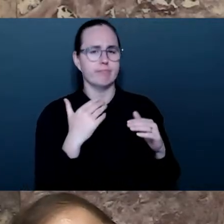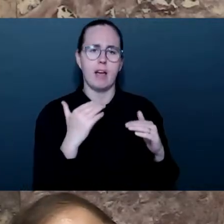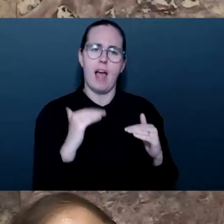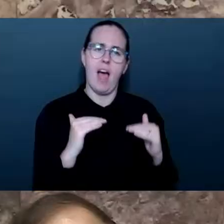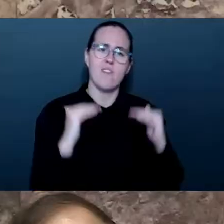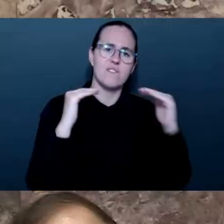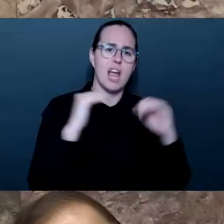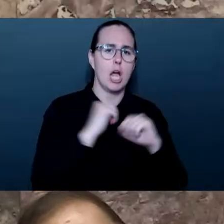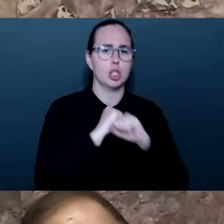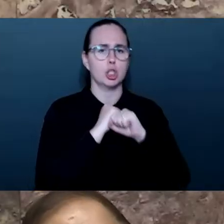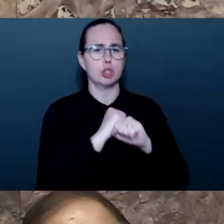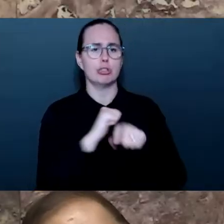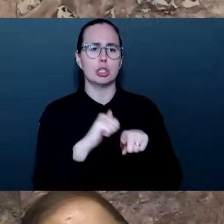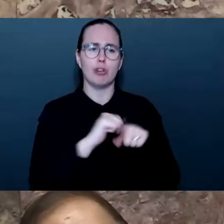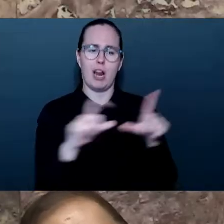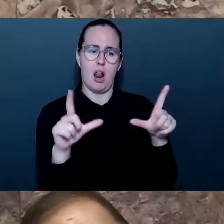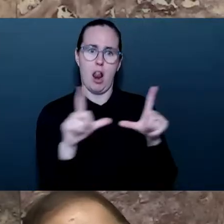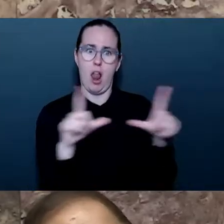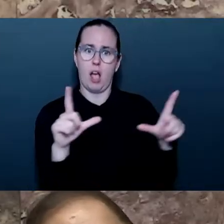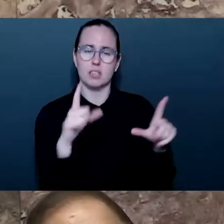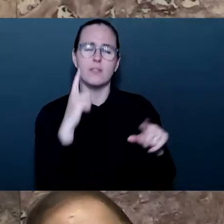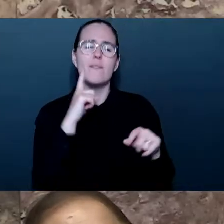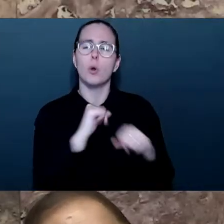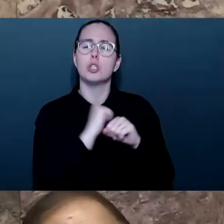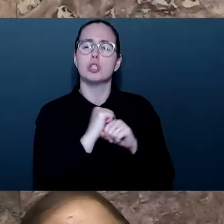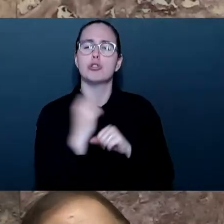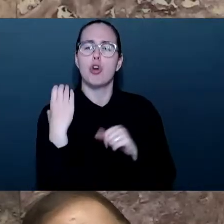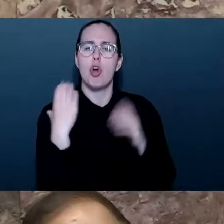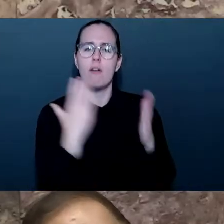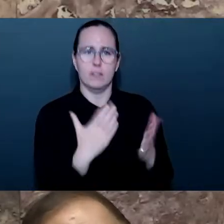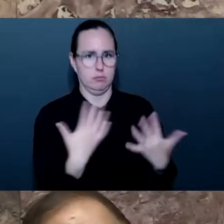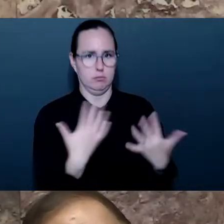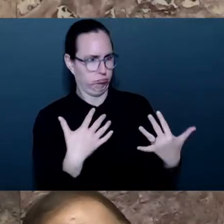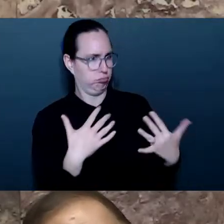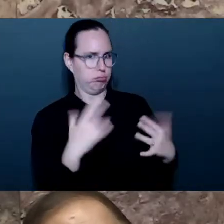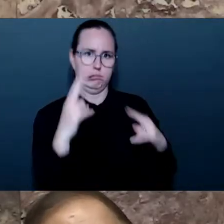to work with the BC Nurses Union to listen to them,